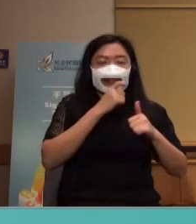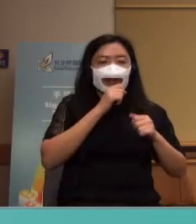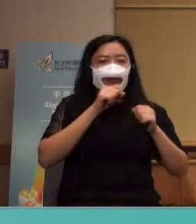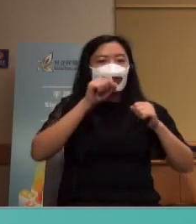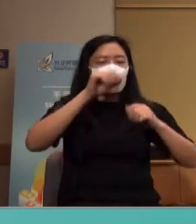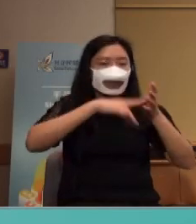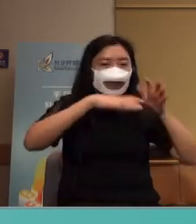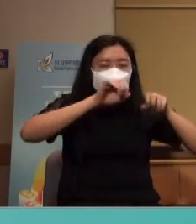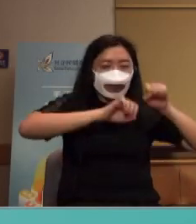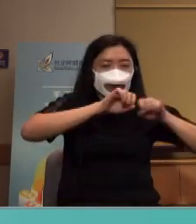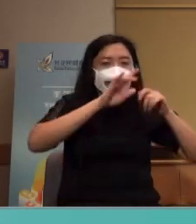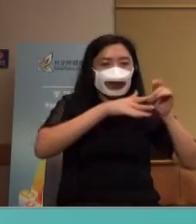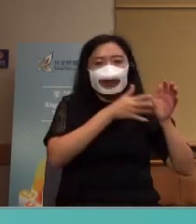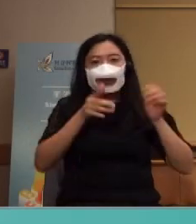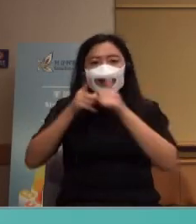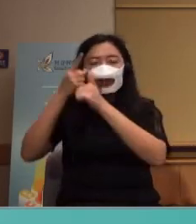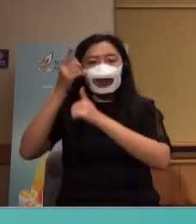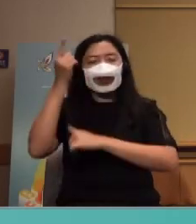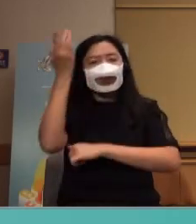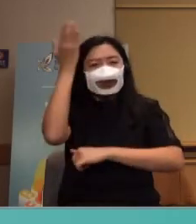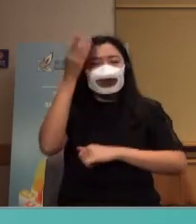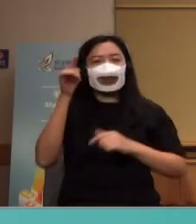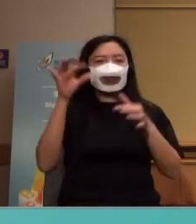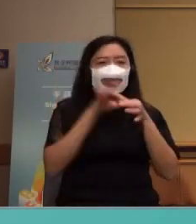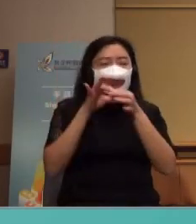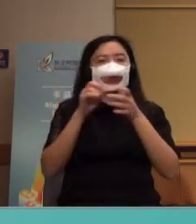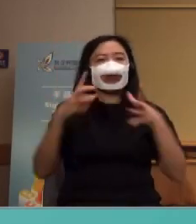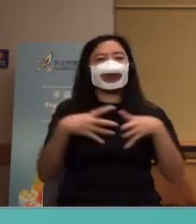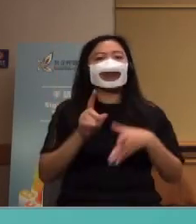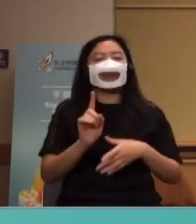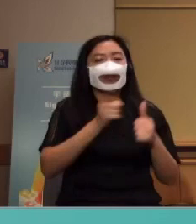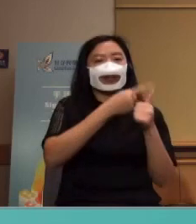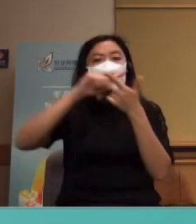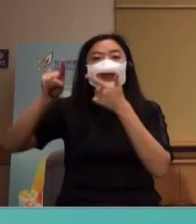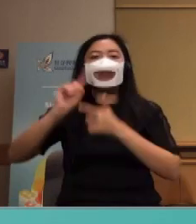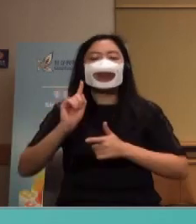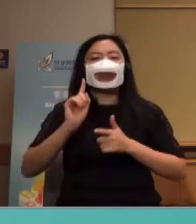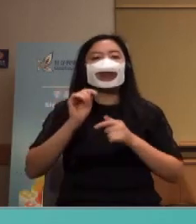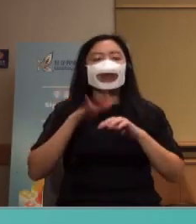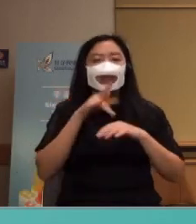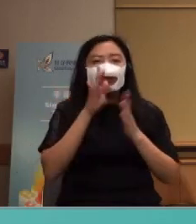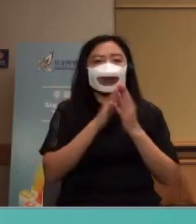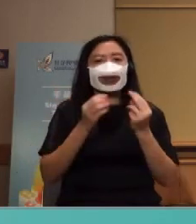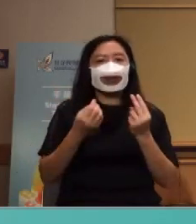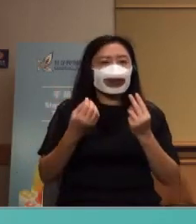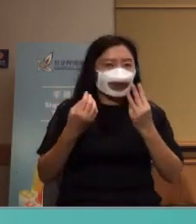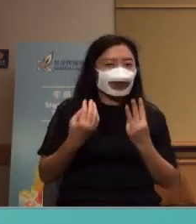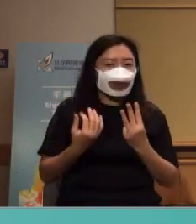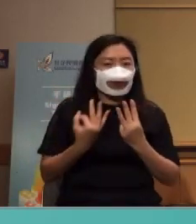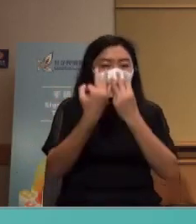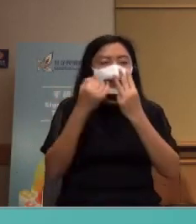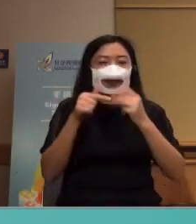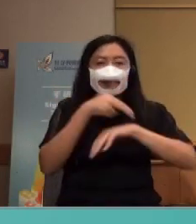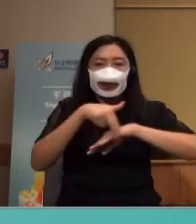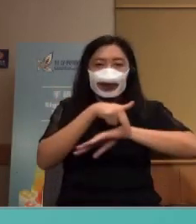did the two come together? I think every Web3 project that combines the two has a very unique marriage of the two sides. And so